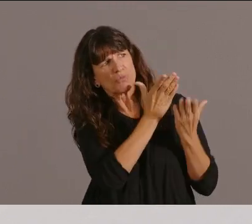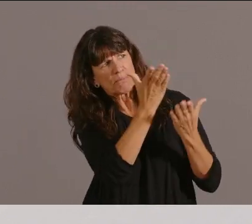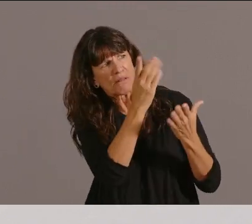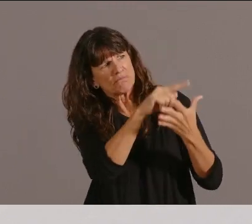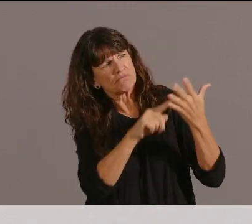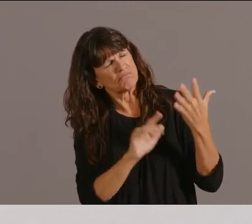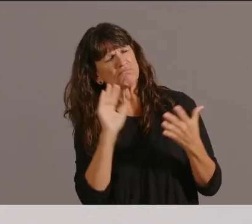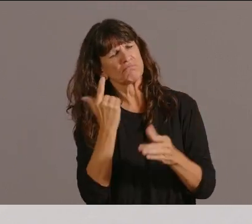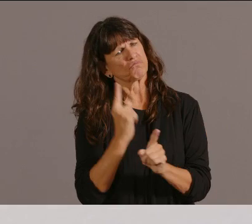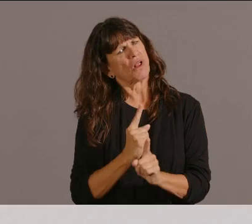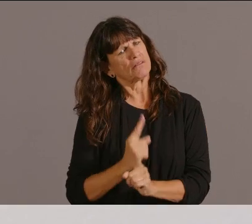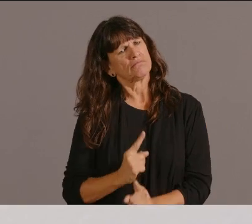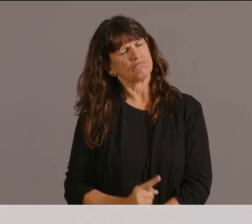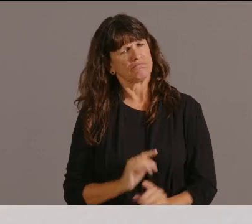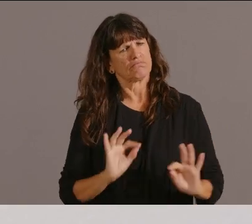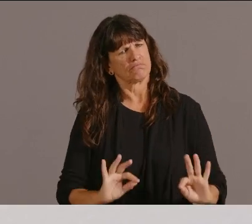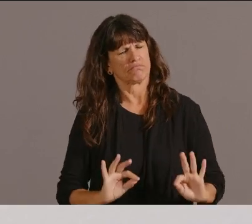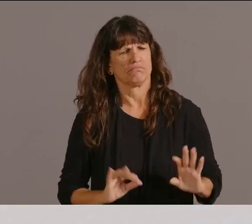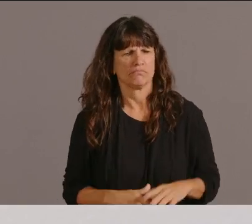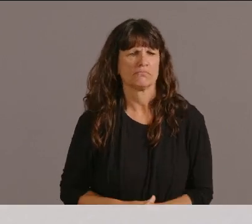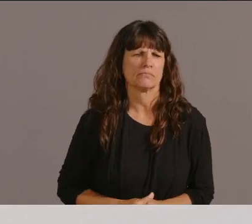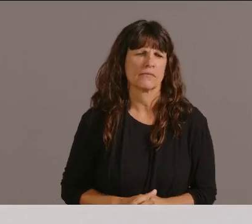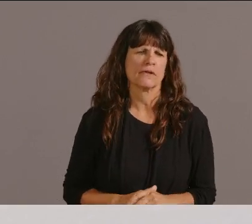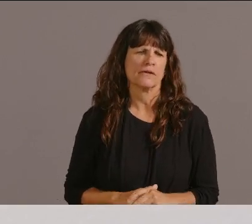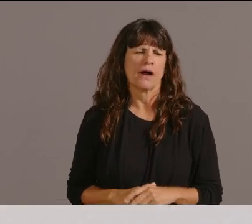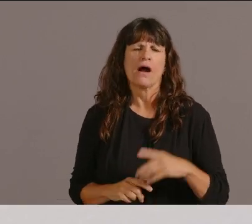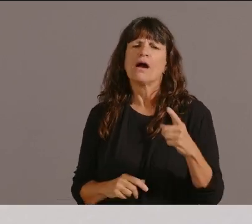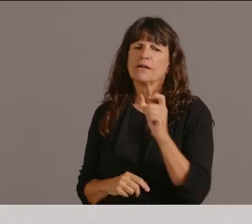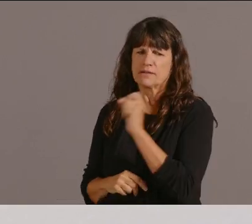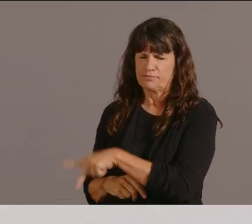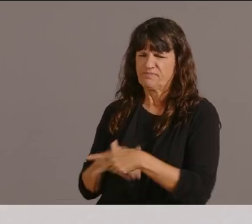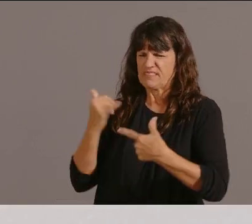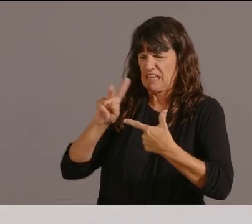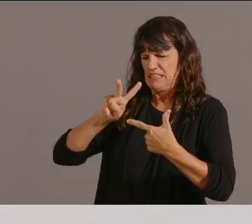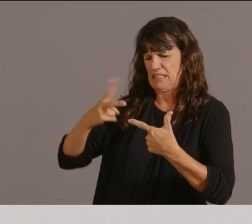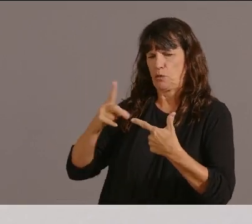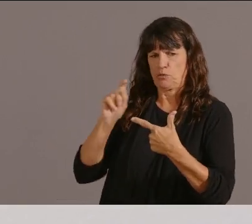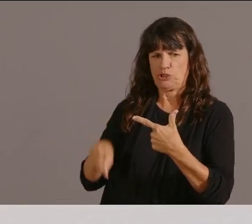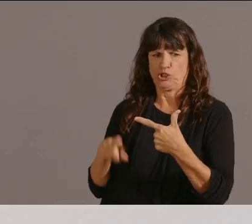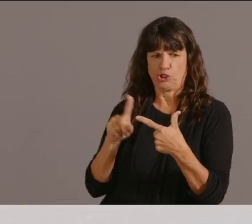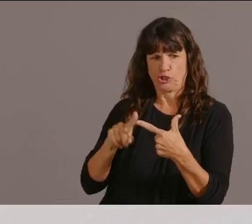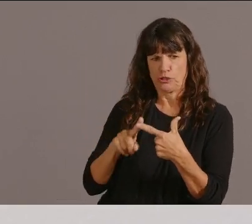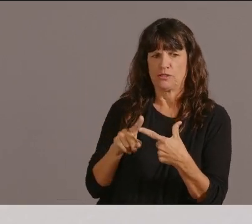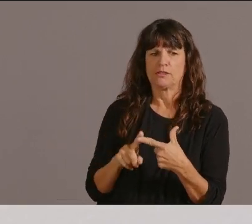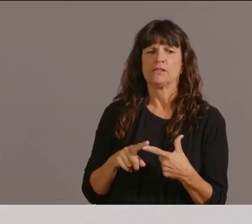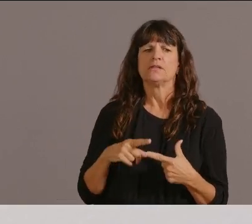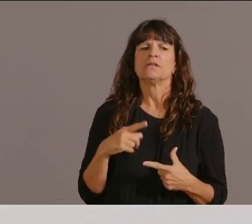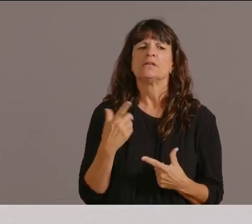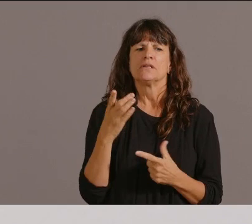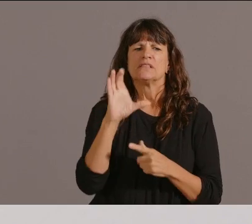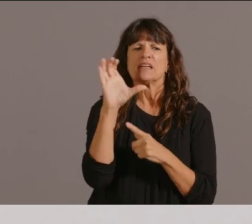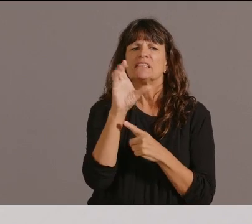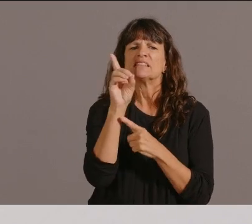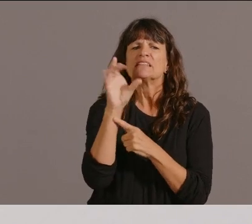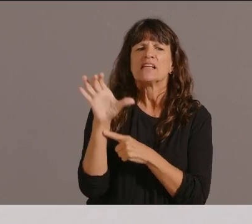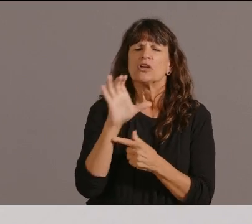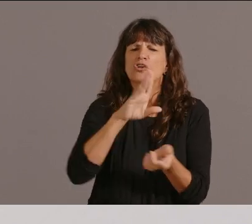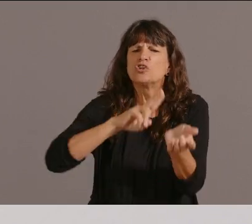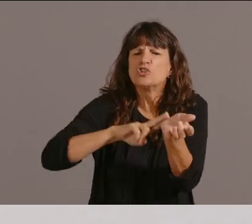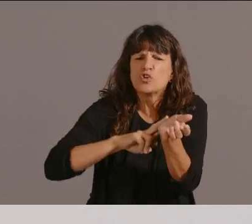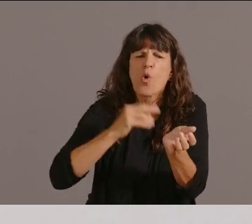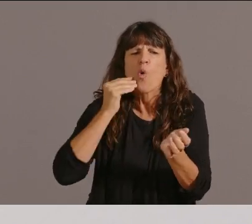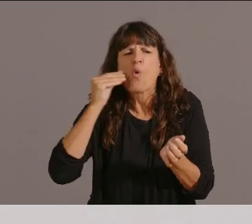second CDC recommendation about nursing homes and congregate care facilities. It says